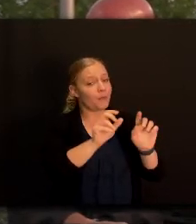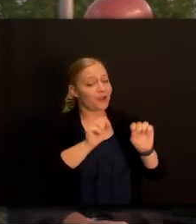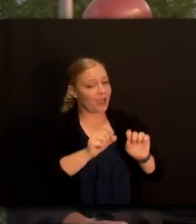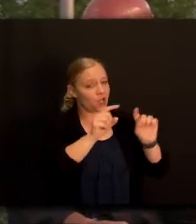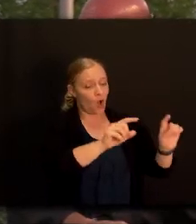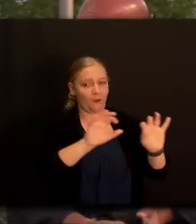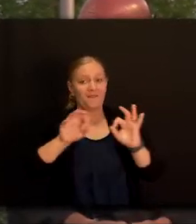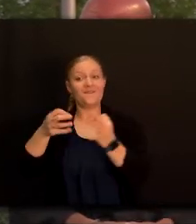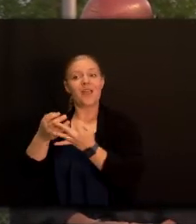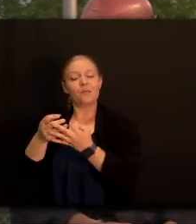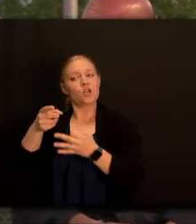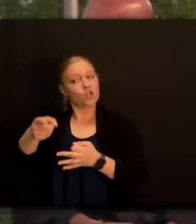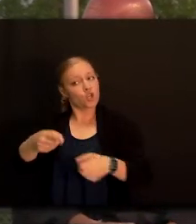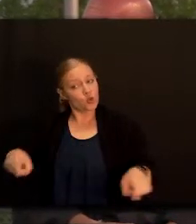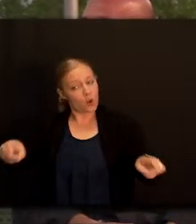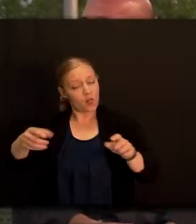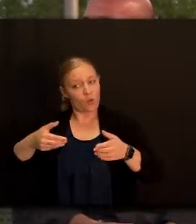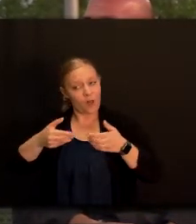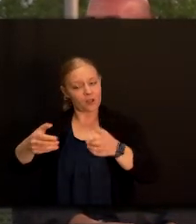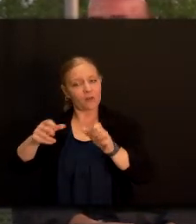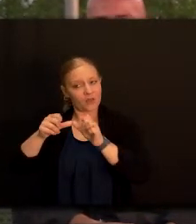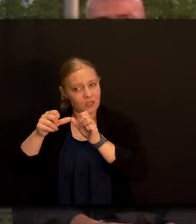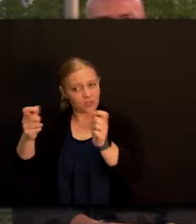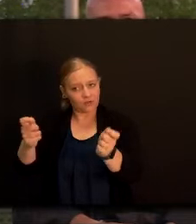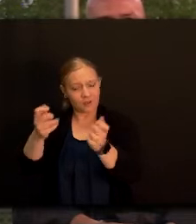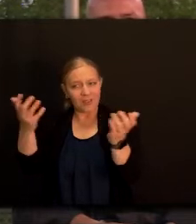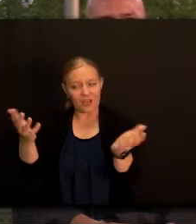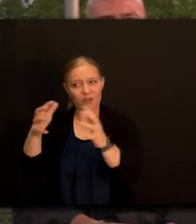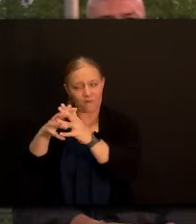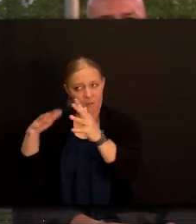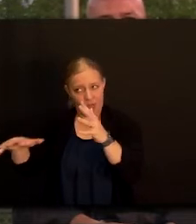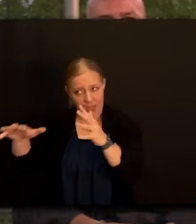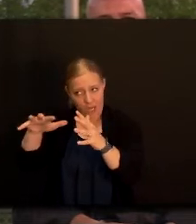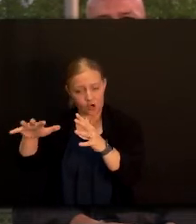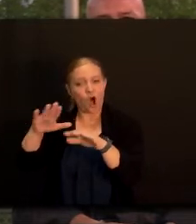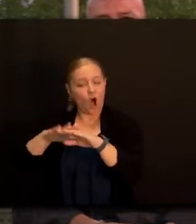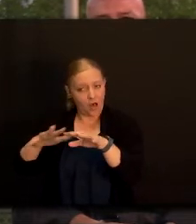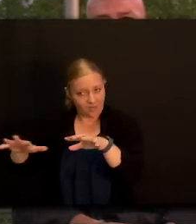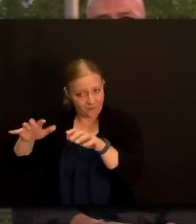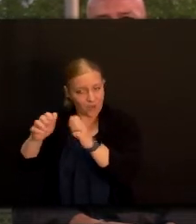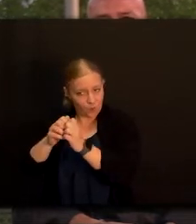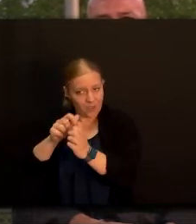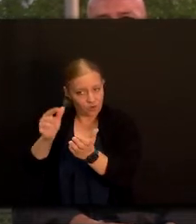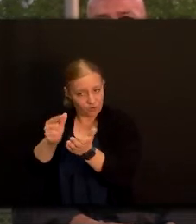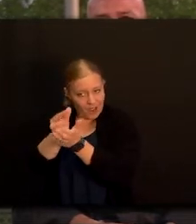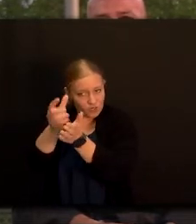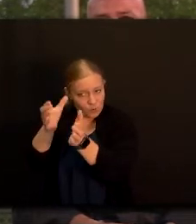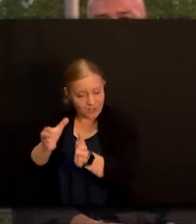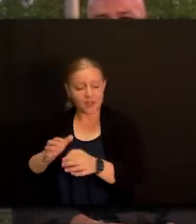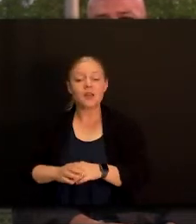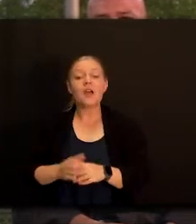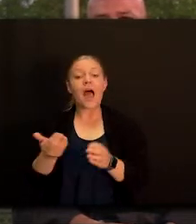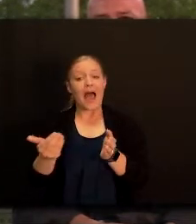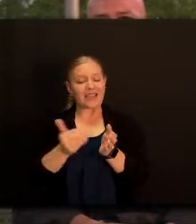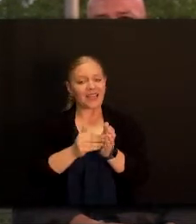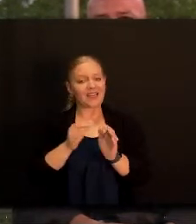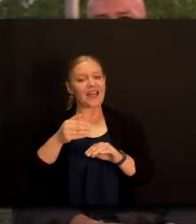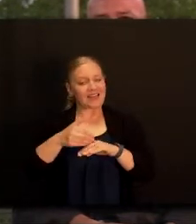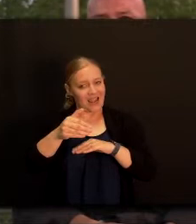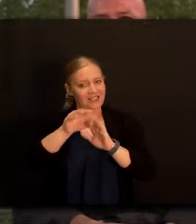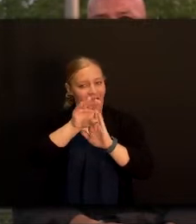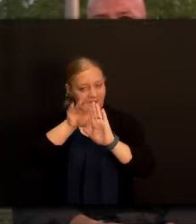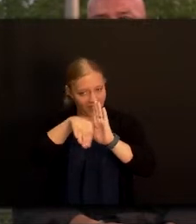Families, you're welcome to continue celebrating in the football stadium, on the field with your graduate, again for the next 30